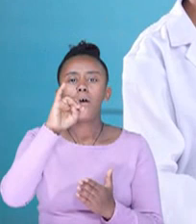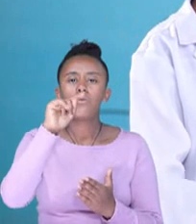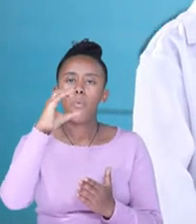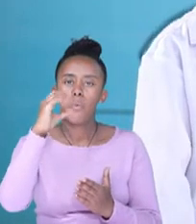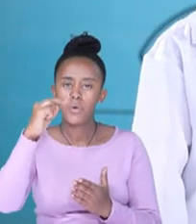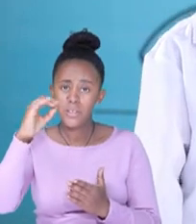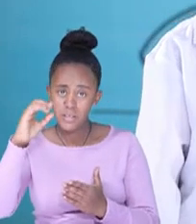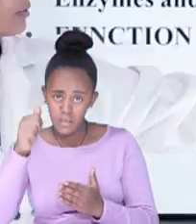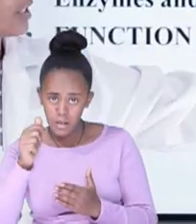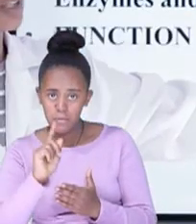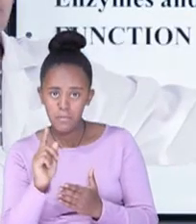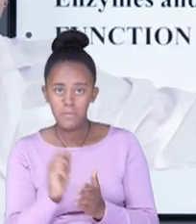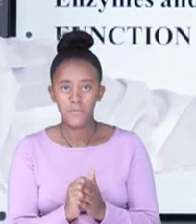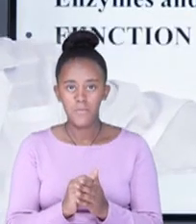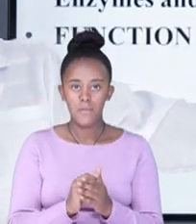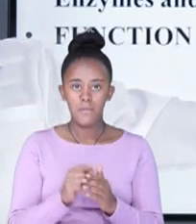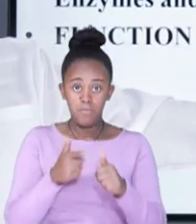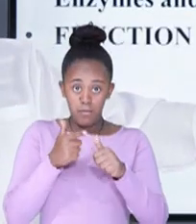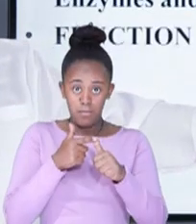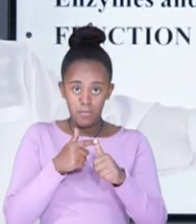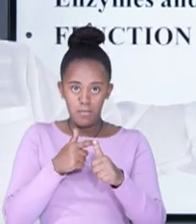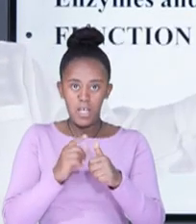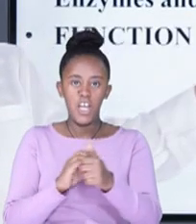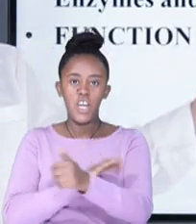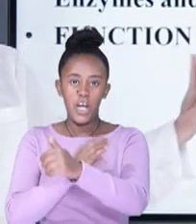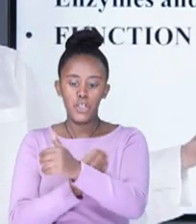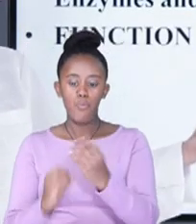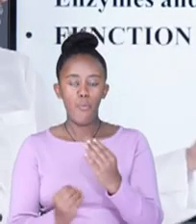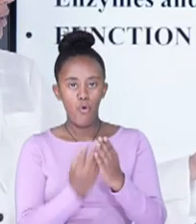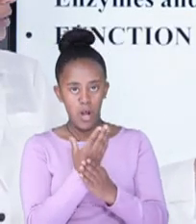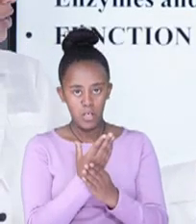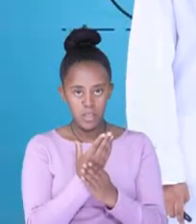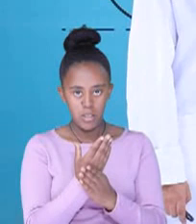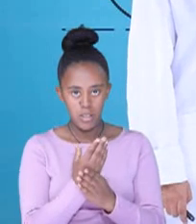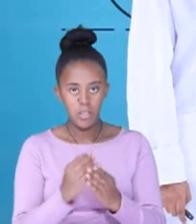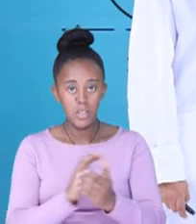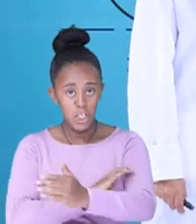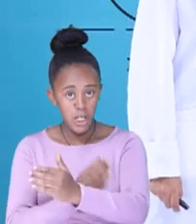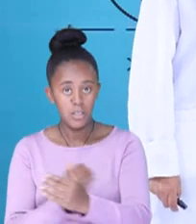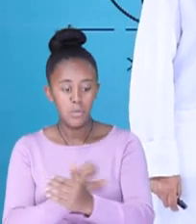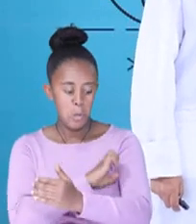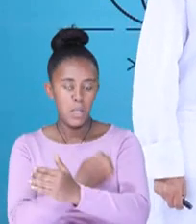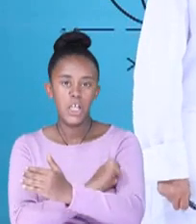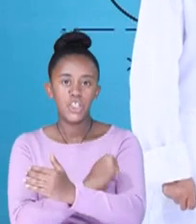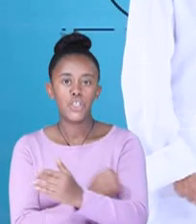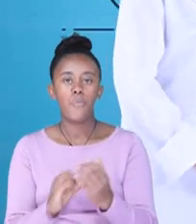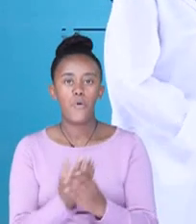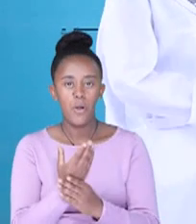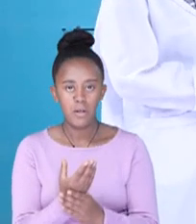it is site of energy production. Cells will obtain energy from